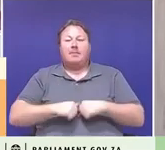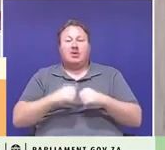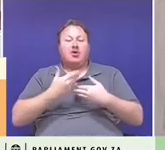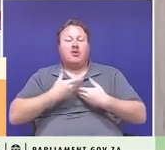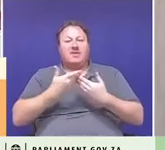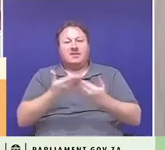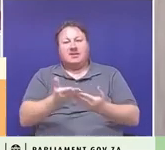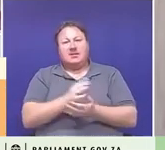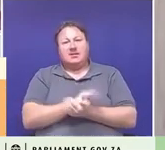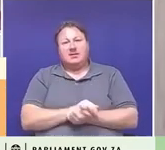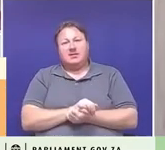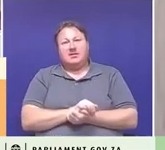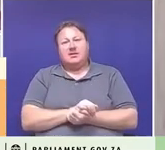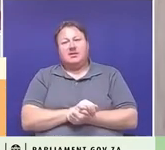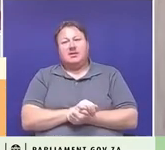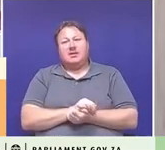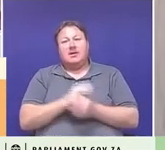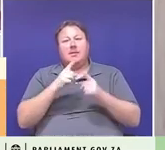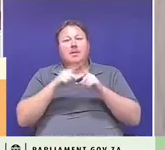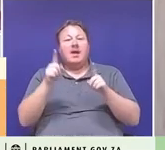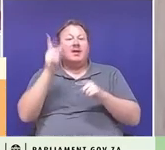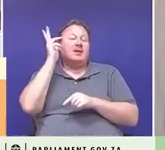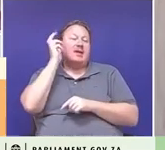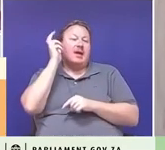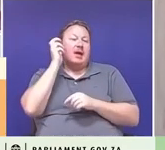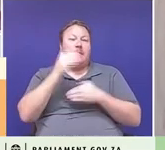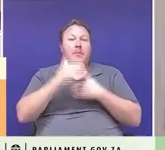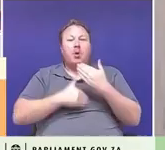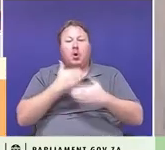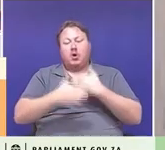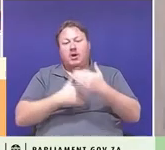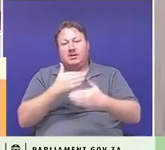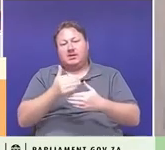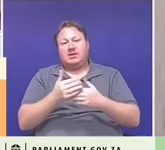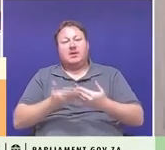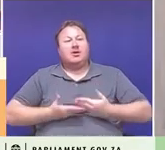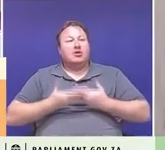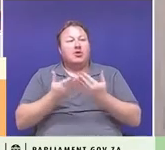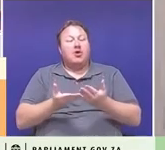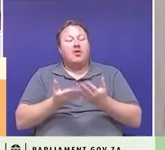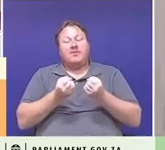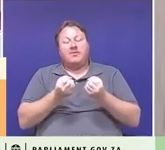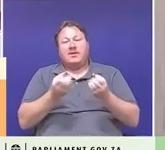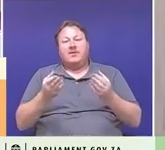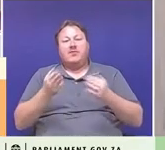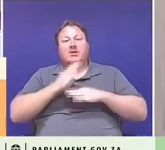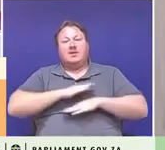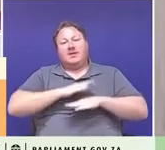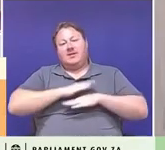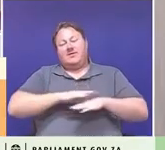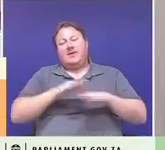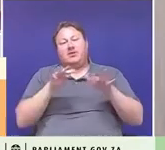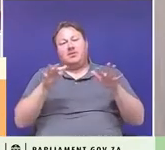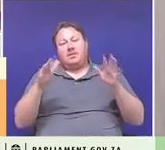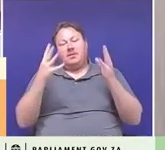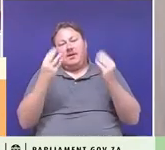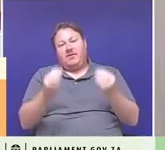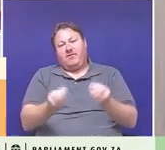services. Rather, we should hear about progress in service delivery to the satisfaction of our